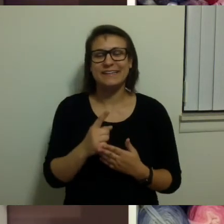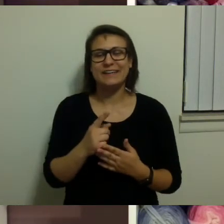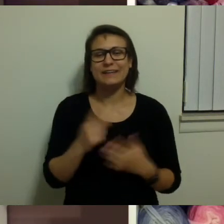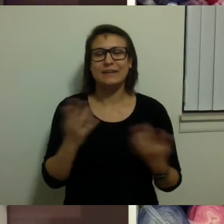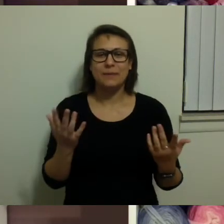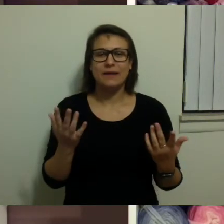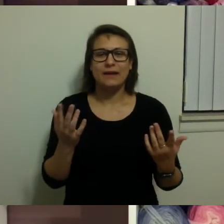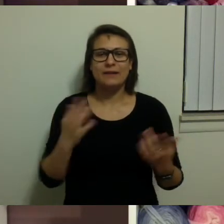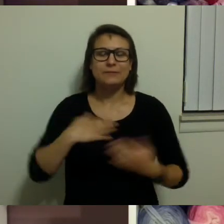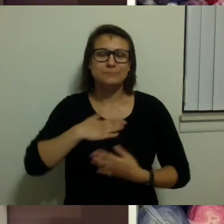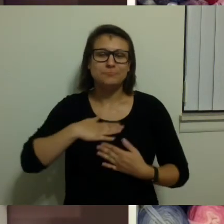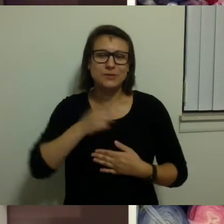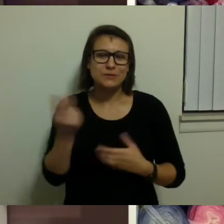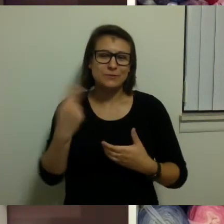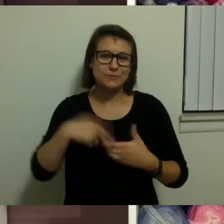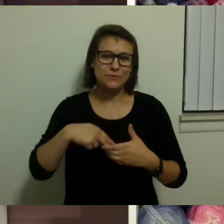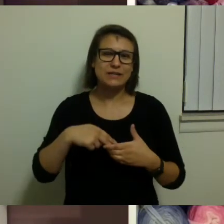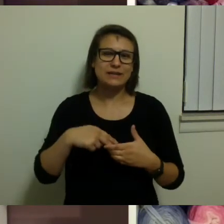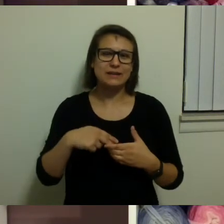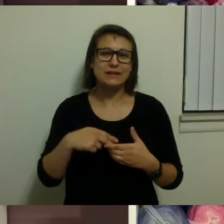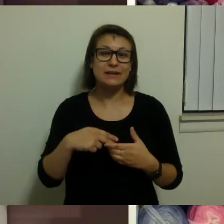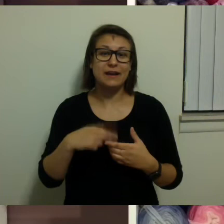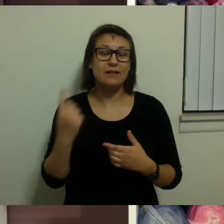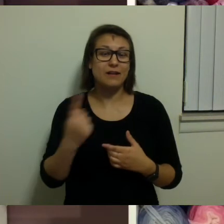but I really appreciate you joining me. And as